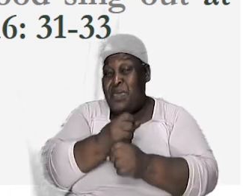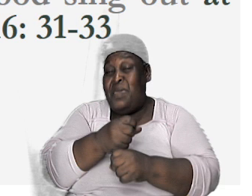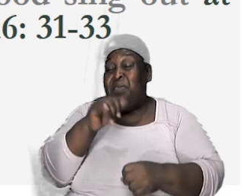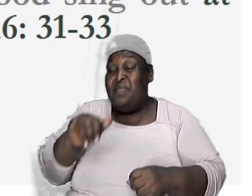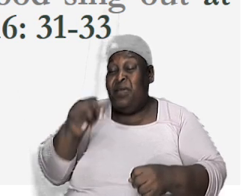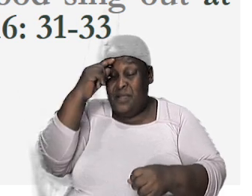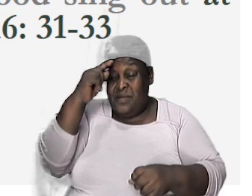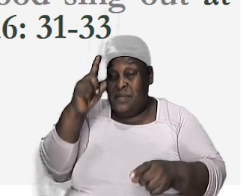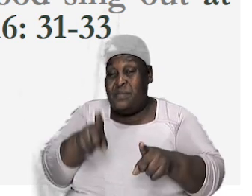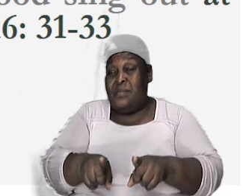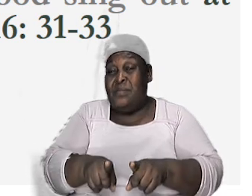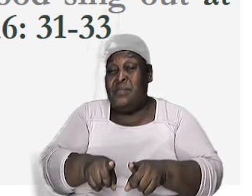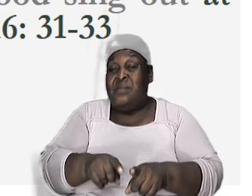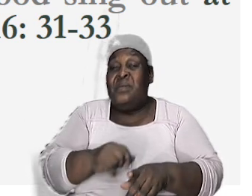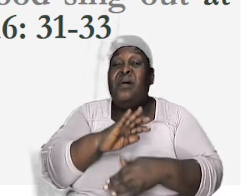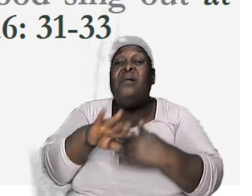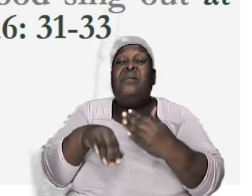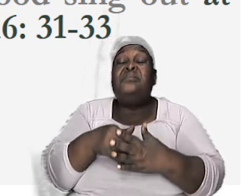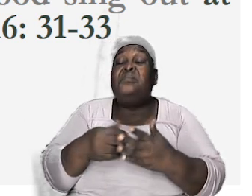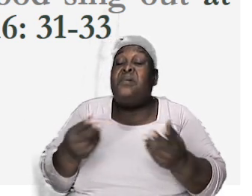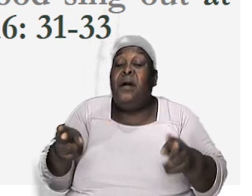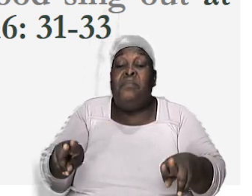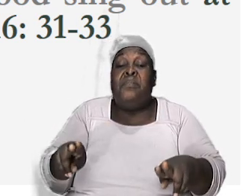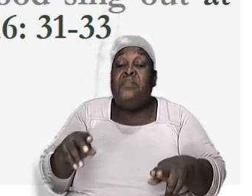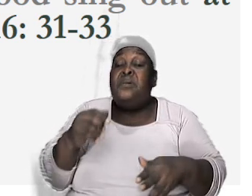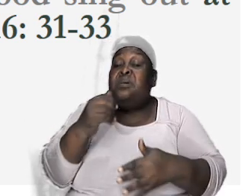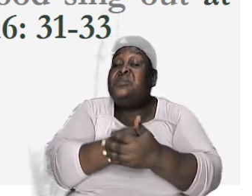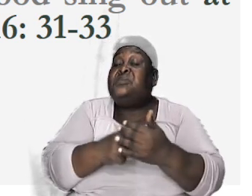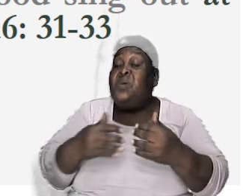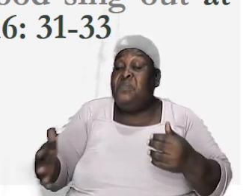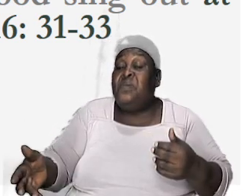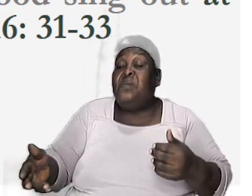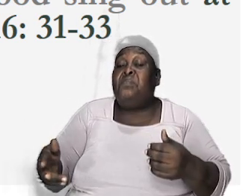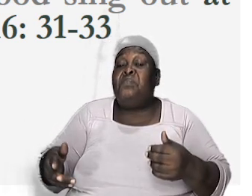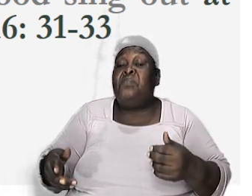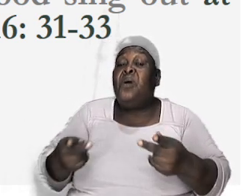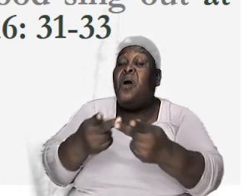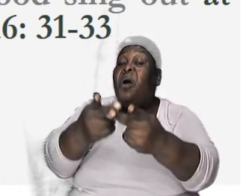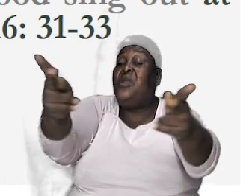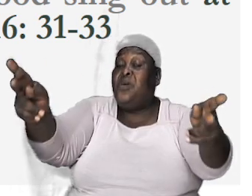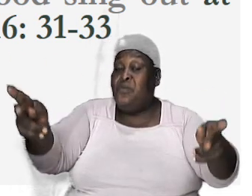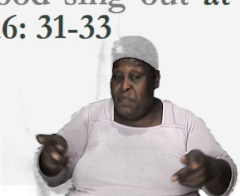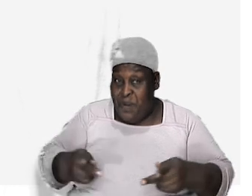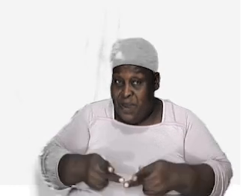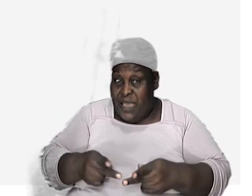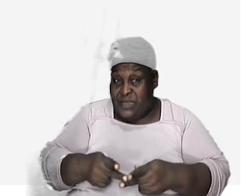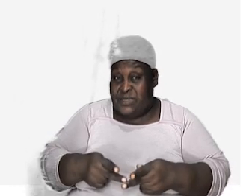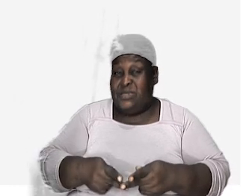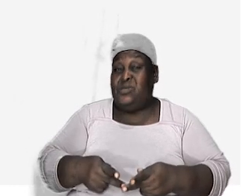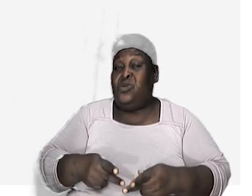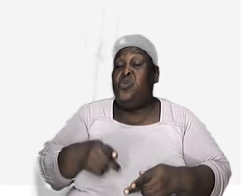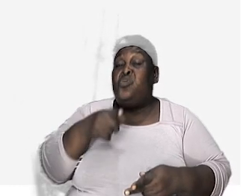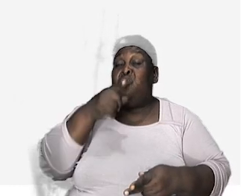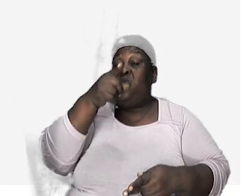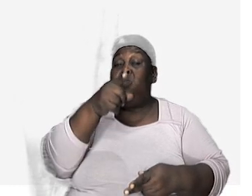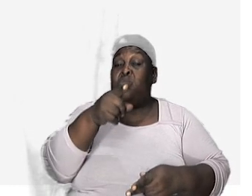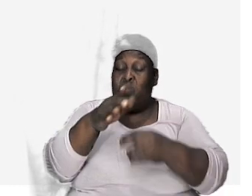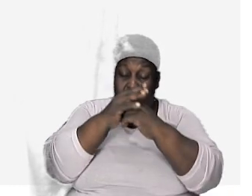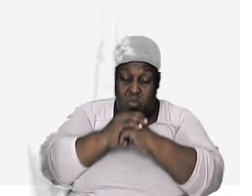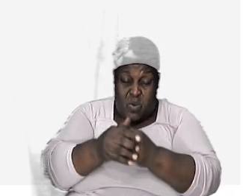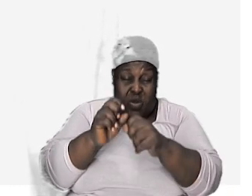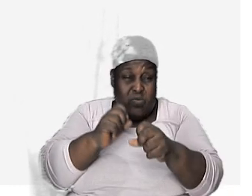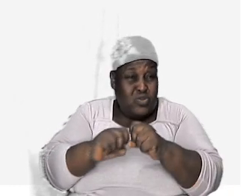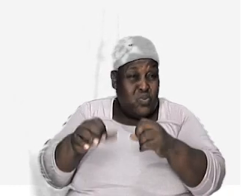decision, then all is going to happen is that something is going to replace you. Worship is so important that if